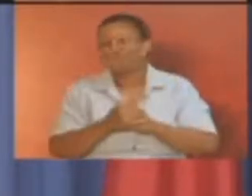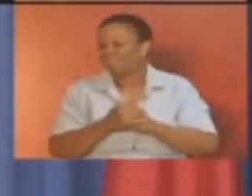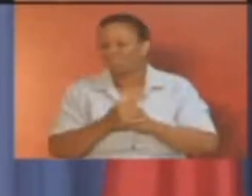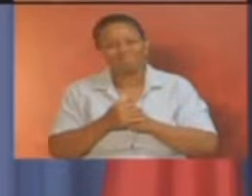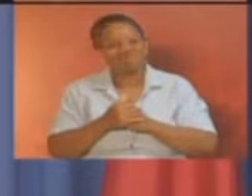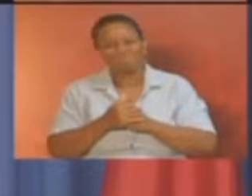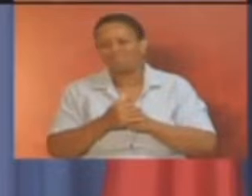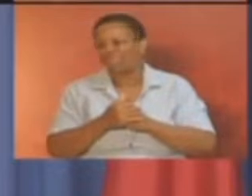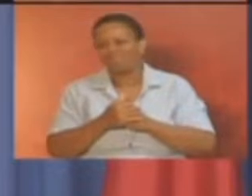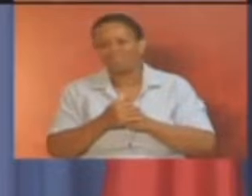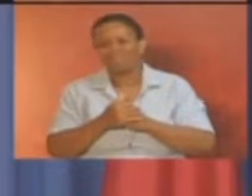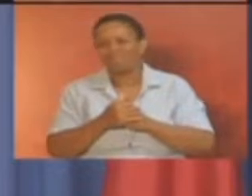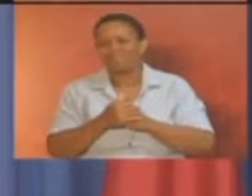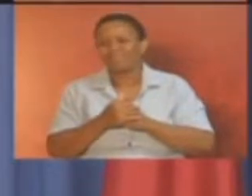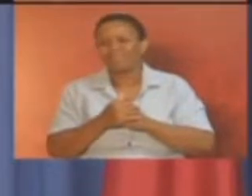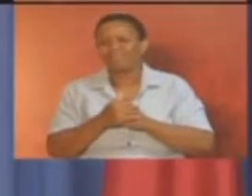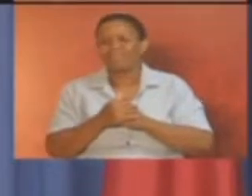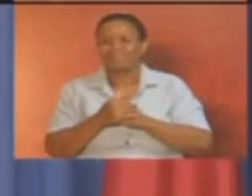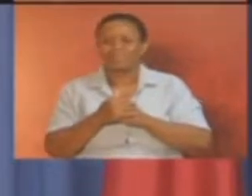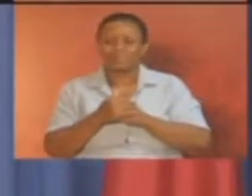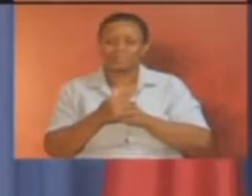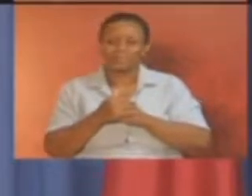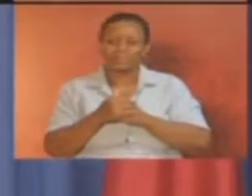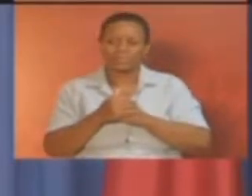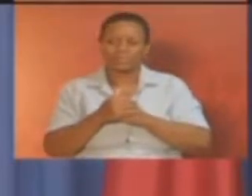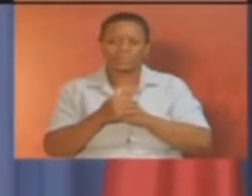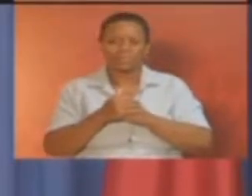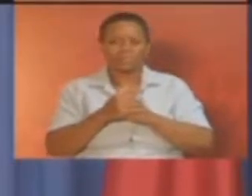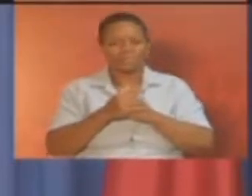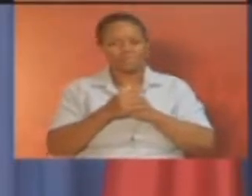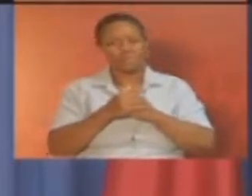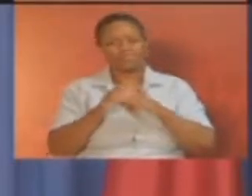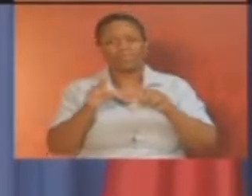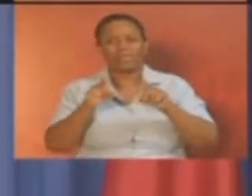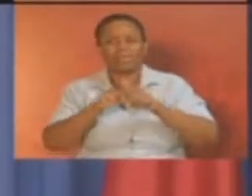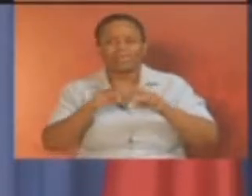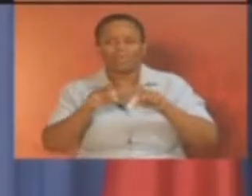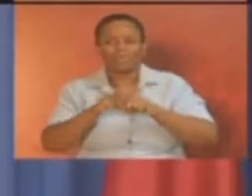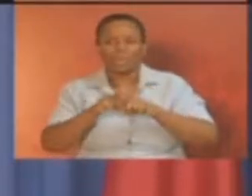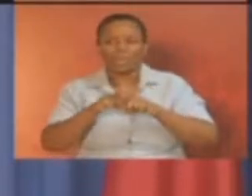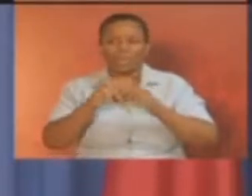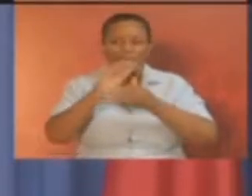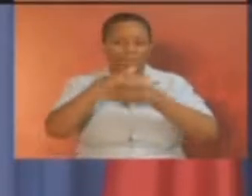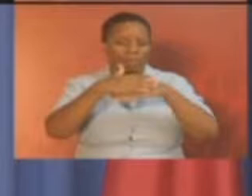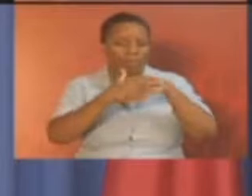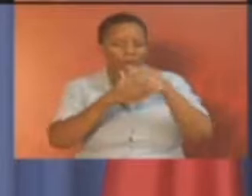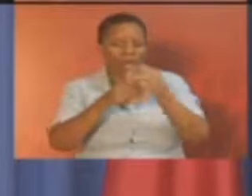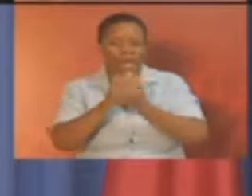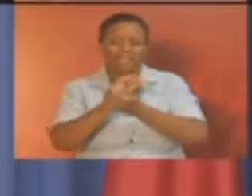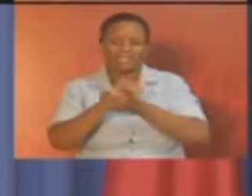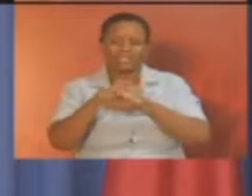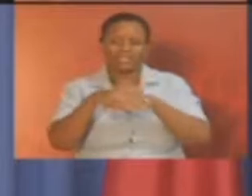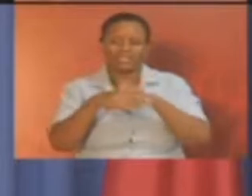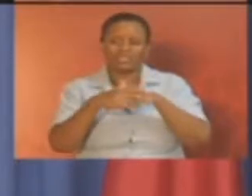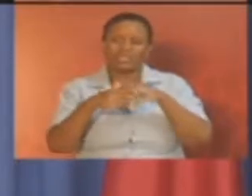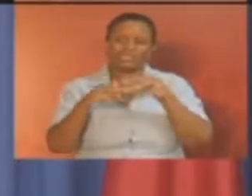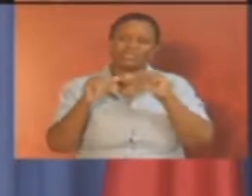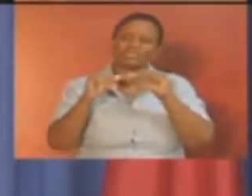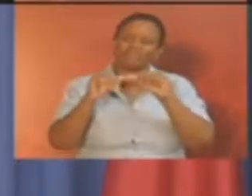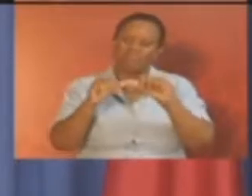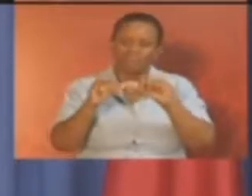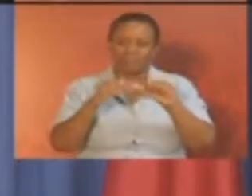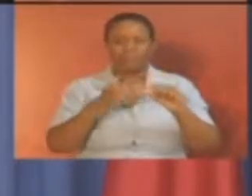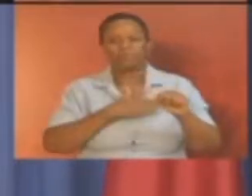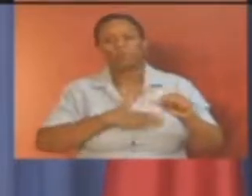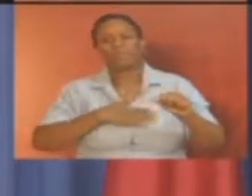congregation, the mixing, the bubble concept. Let's wash our hands and continue sanitizing, and let's wear